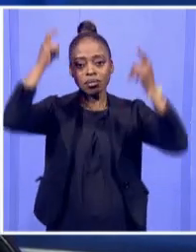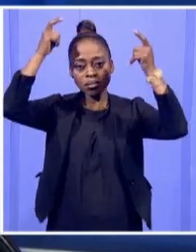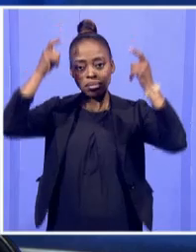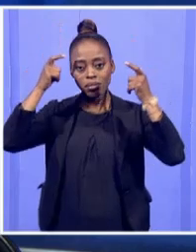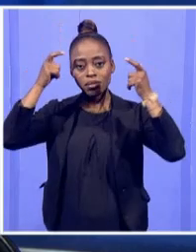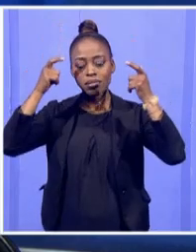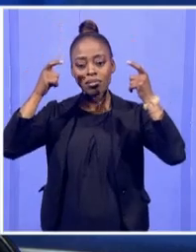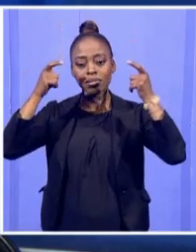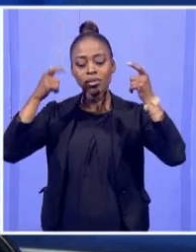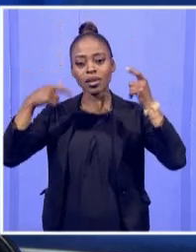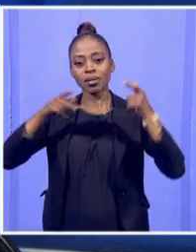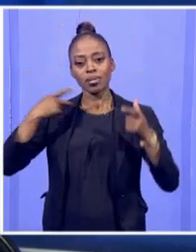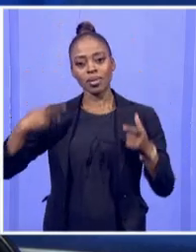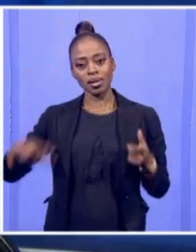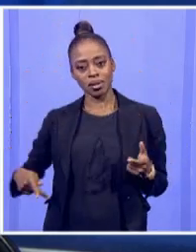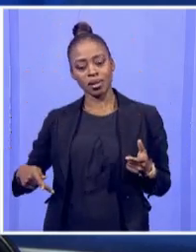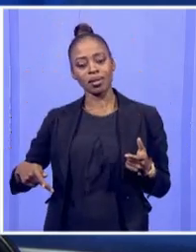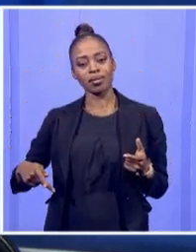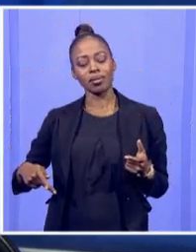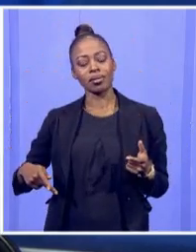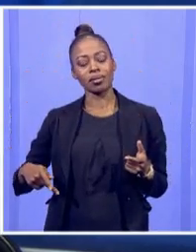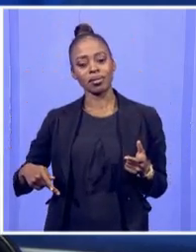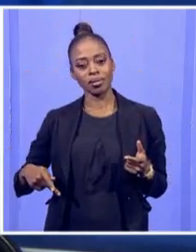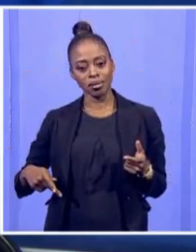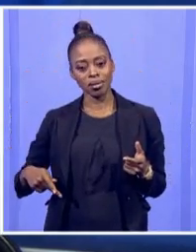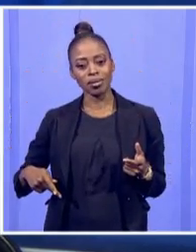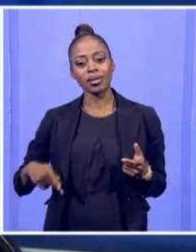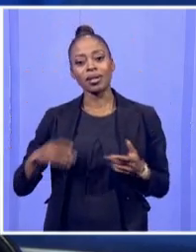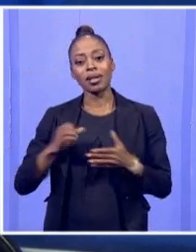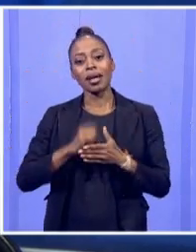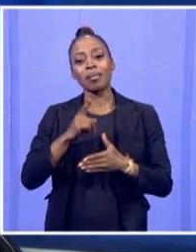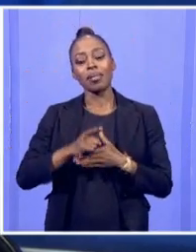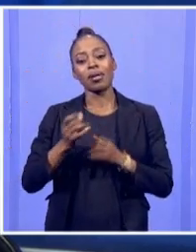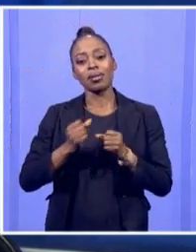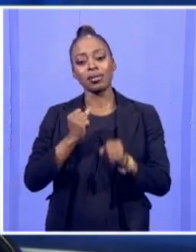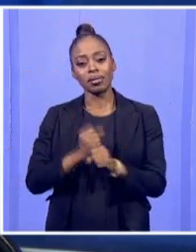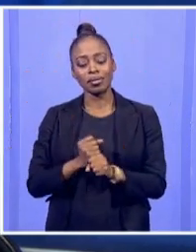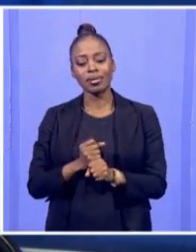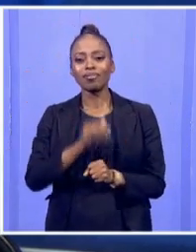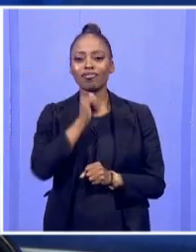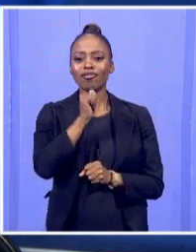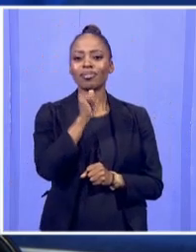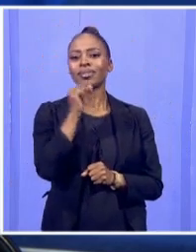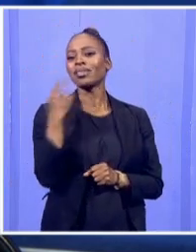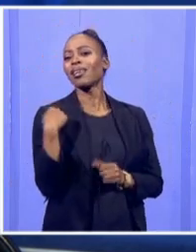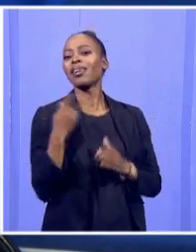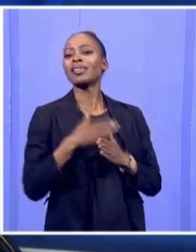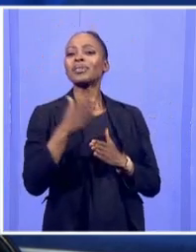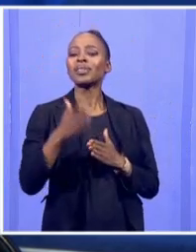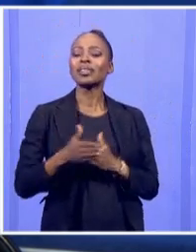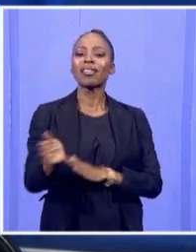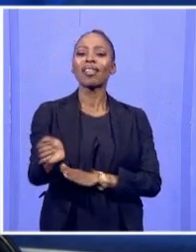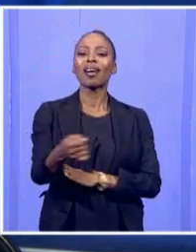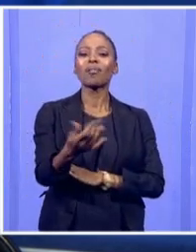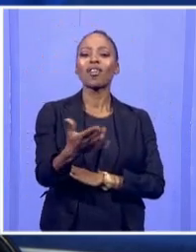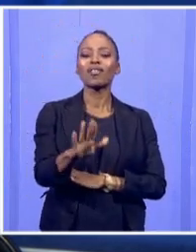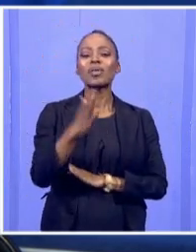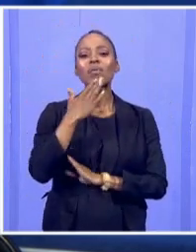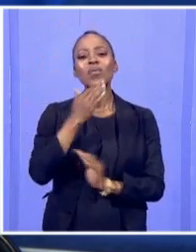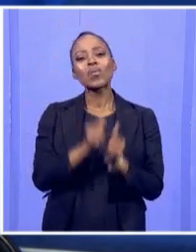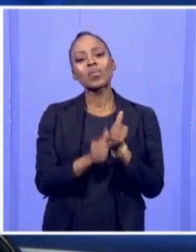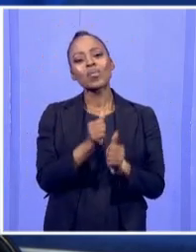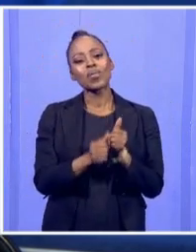Princess Masalanabo as Queen Modjadji April next year. This despite this past weekend's installation of her